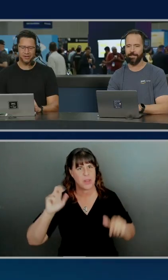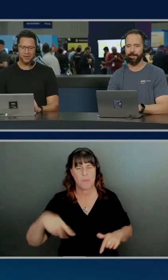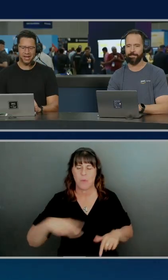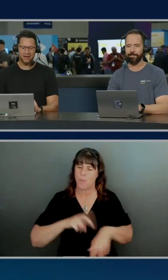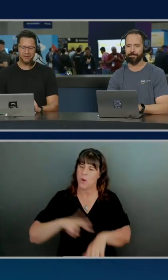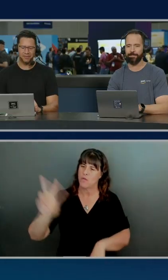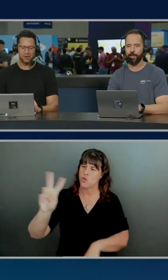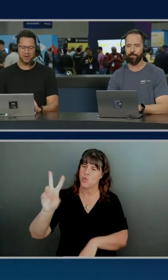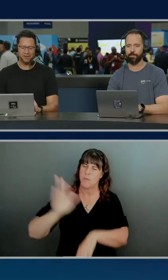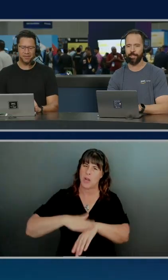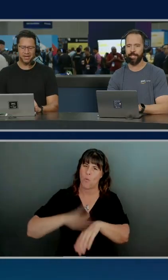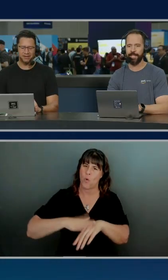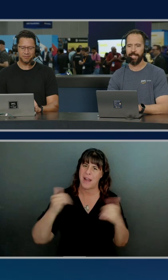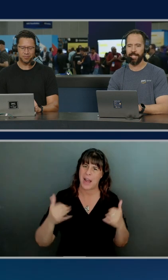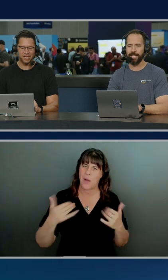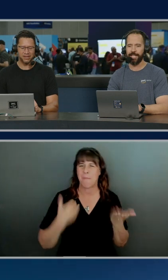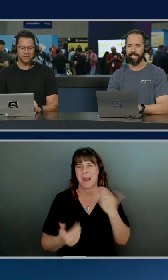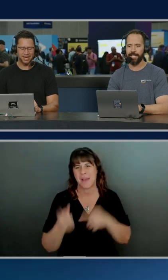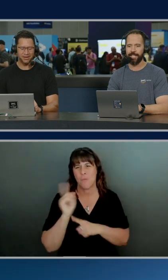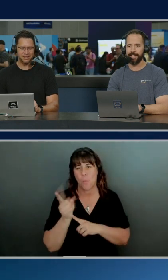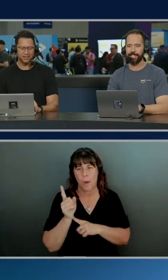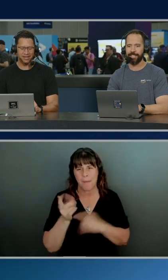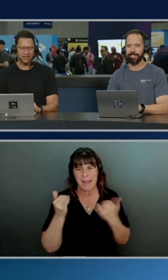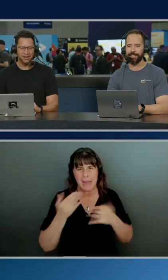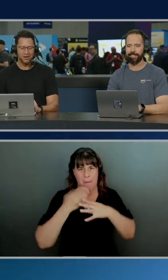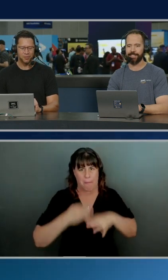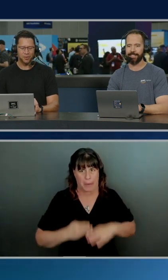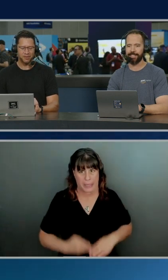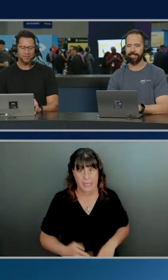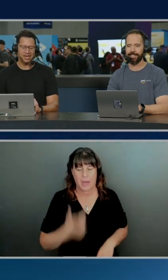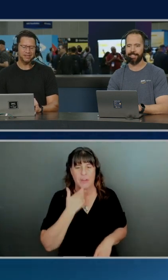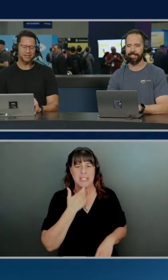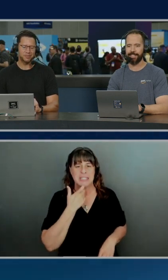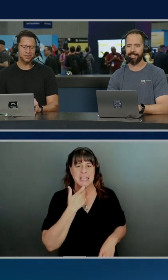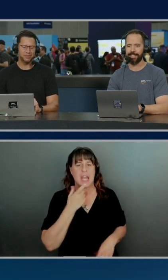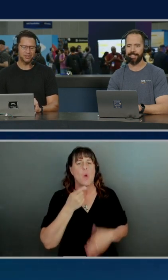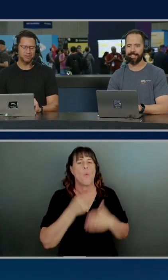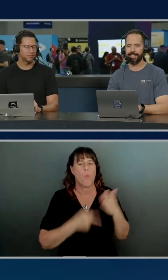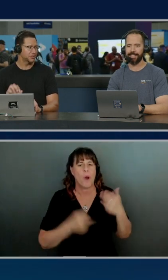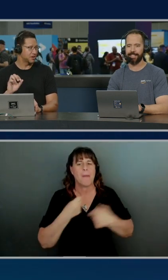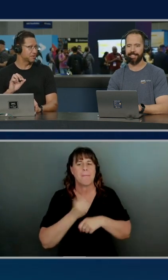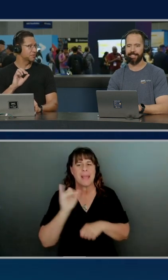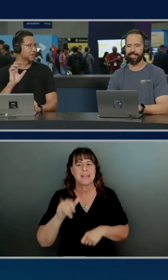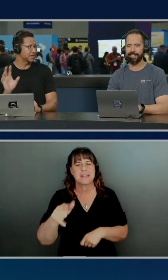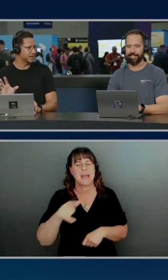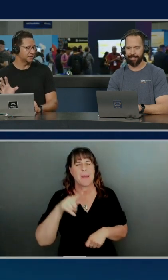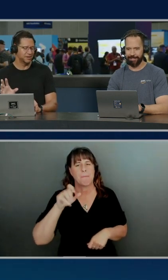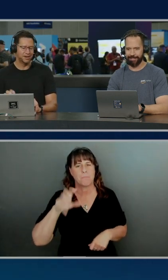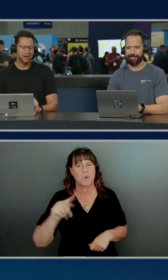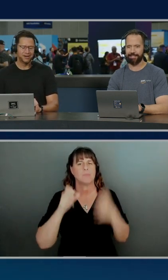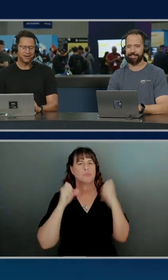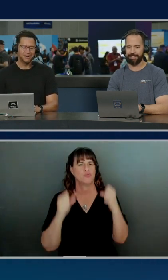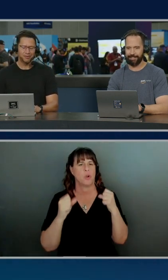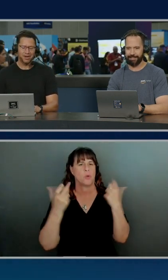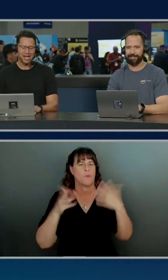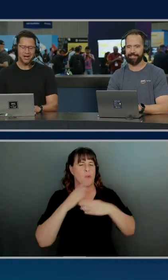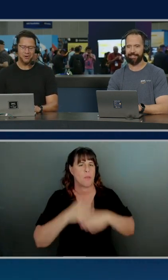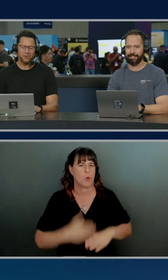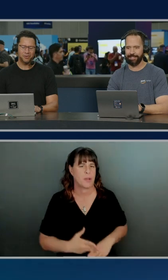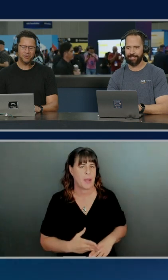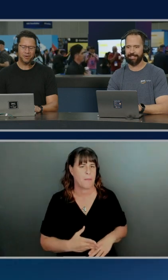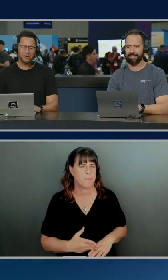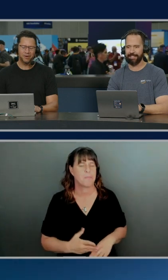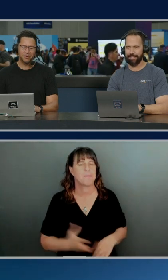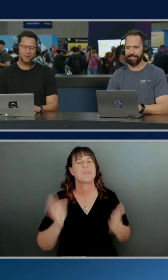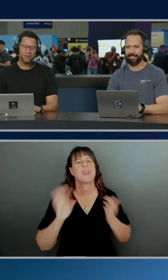earlier, so we have probably about a minute to break this down and say what makes this prompt strong. We broke that down.